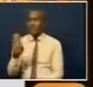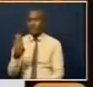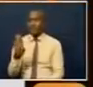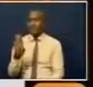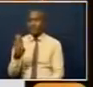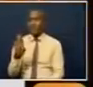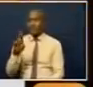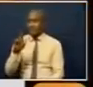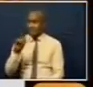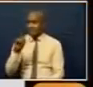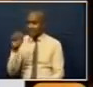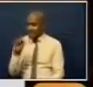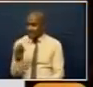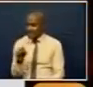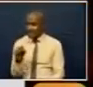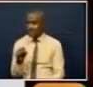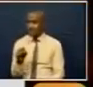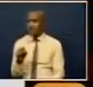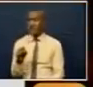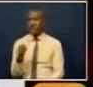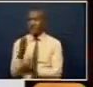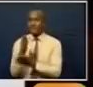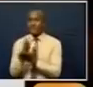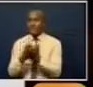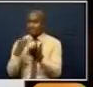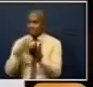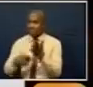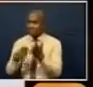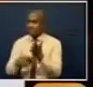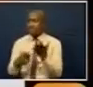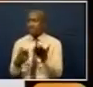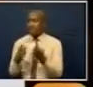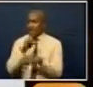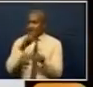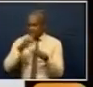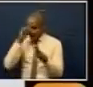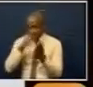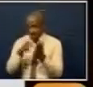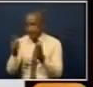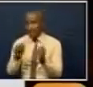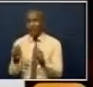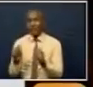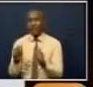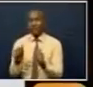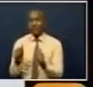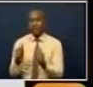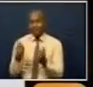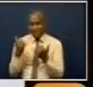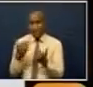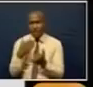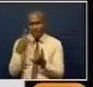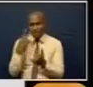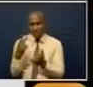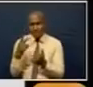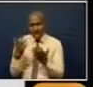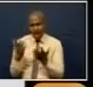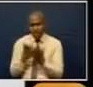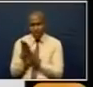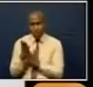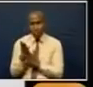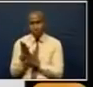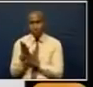rates, of certain charges that national government has all been paying Nairobi. So I'm trying to see within the Senate how, through conditional allocations, when we do